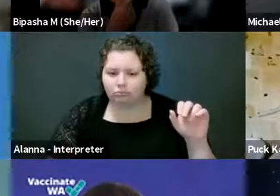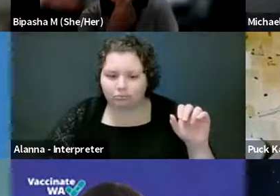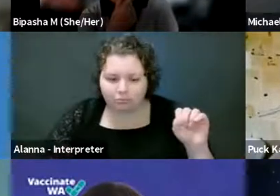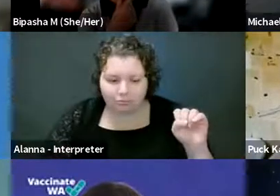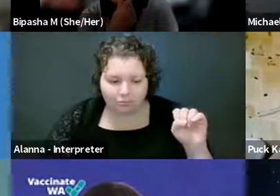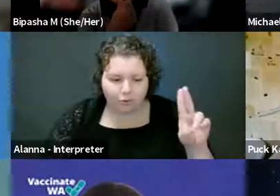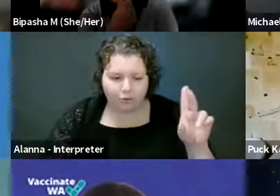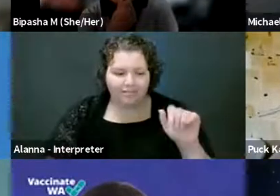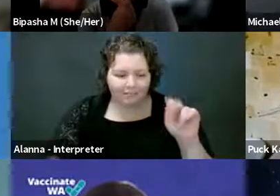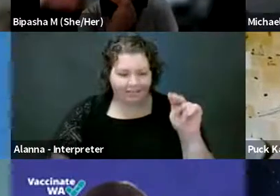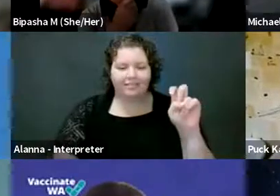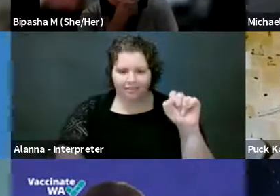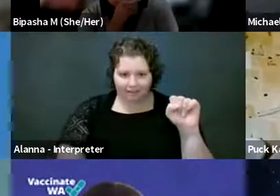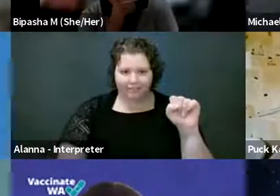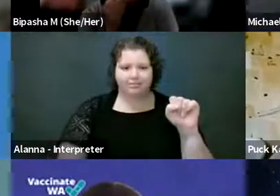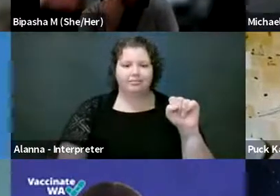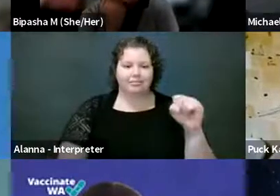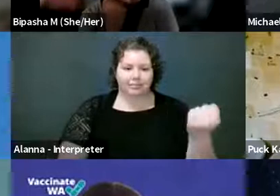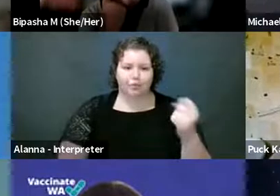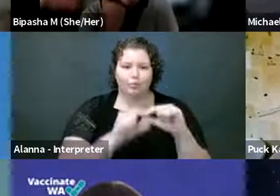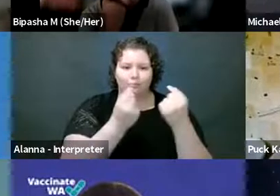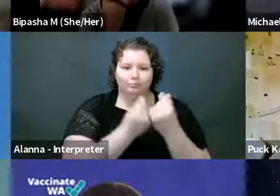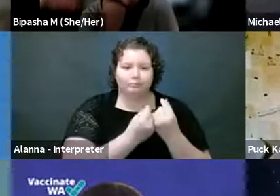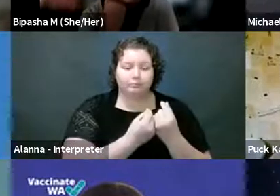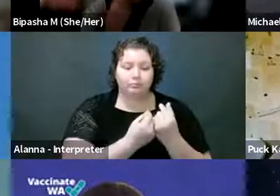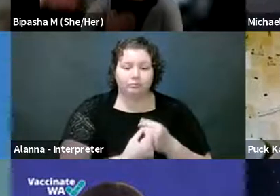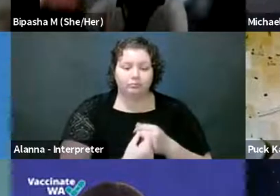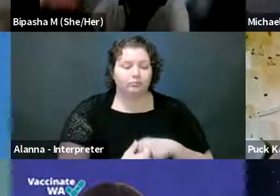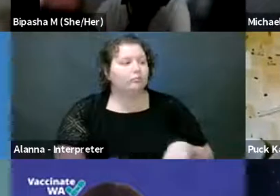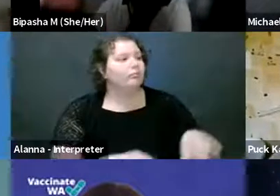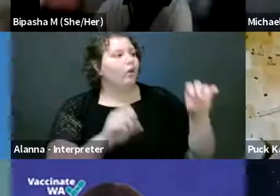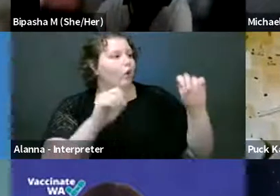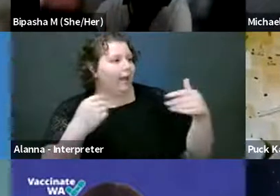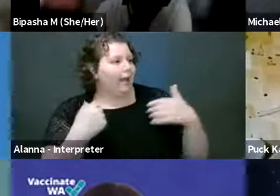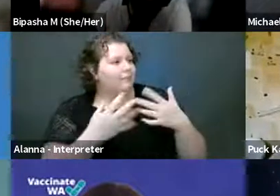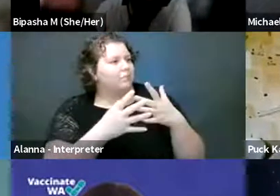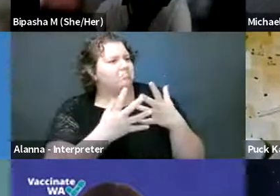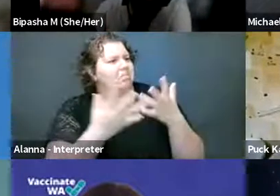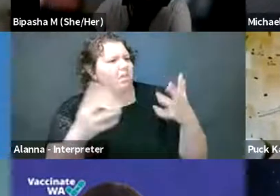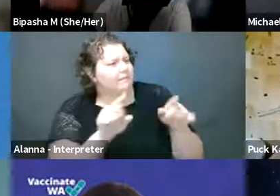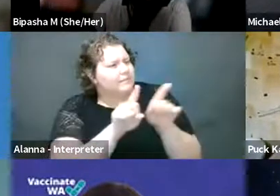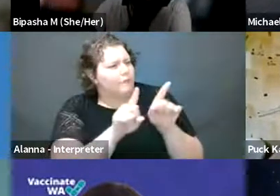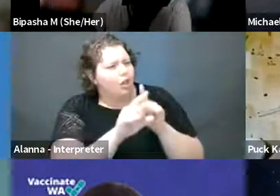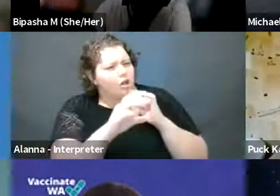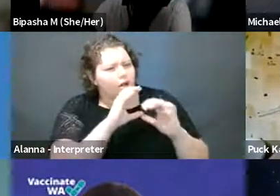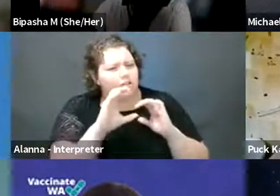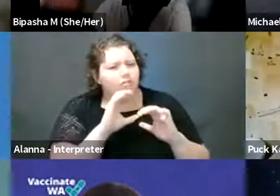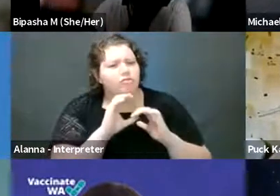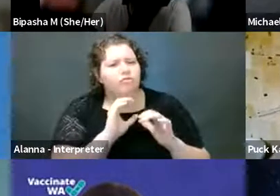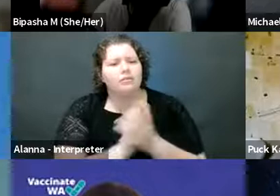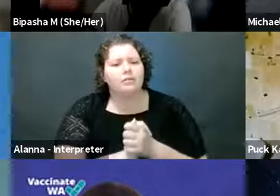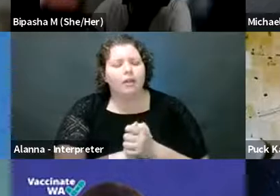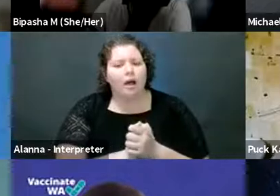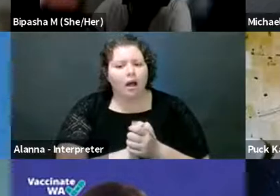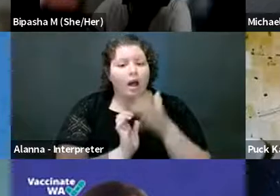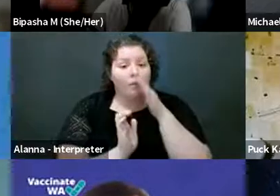Okay, we had a lot of similar conversations to what others shared, which I won't repeat, but I will maybe just put a little emphasis on